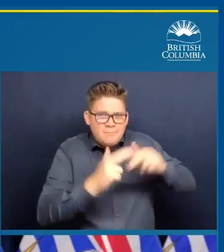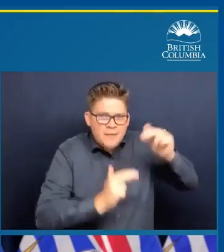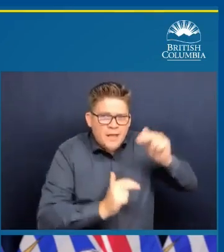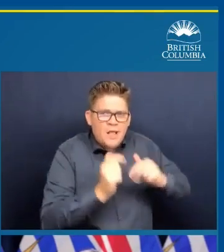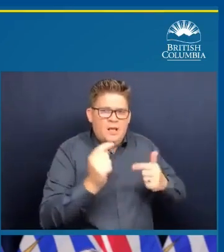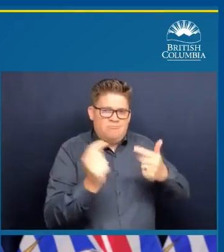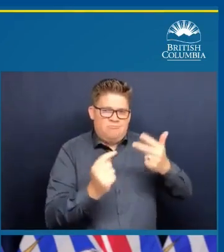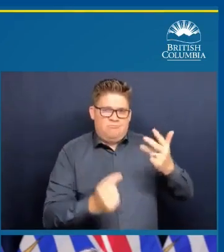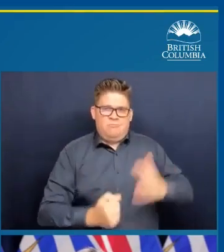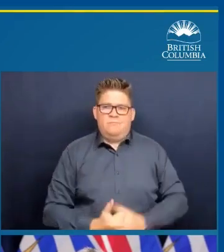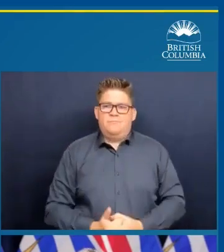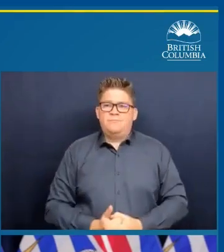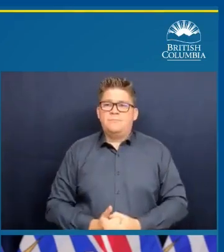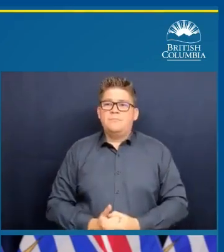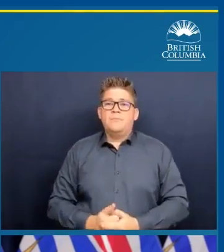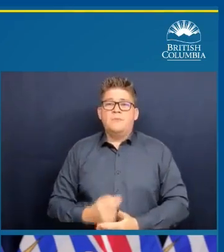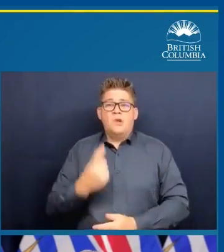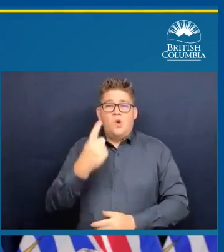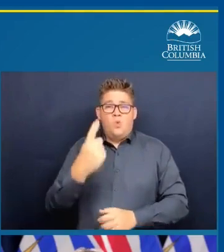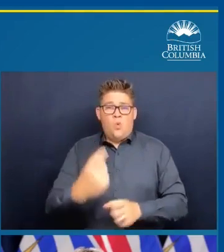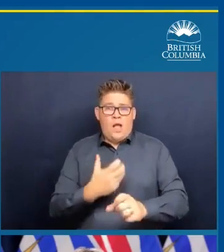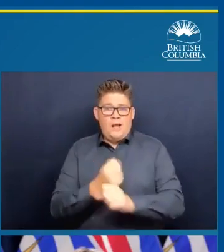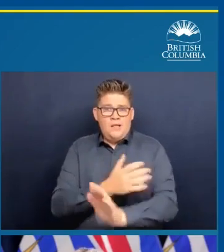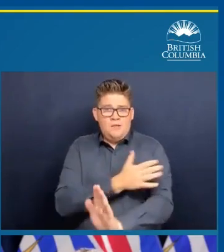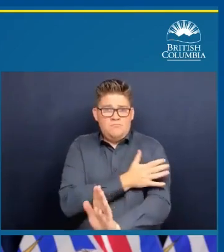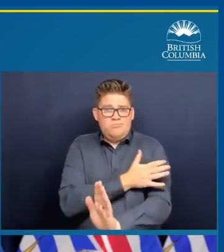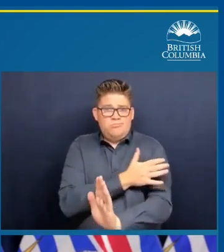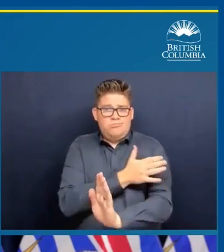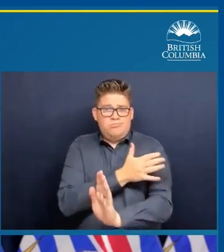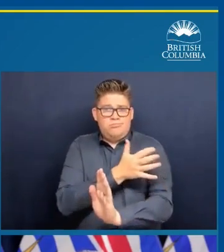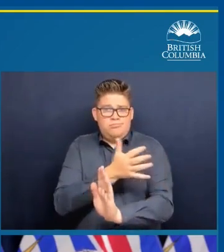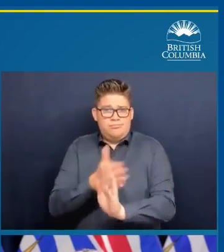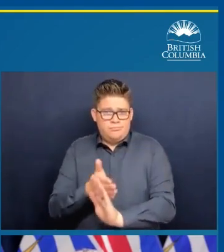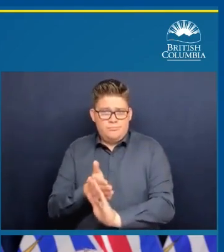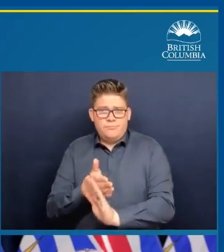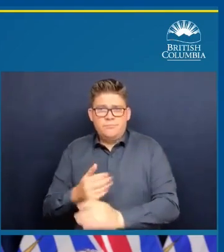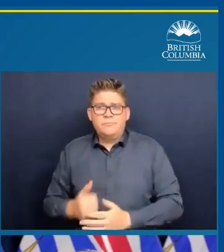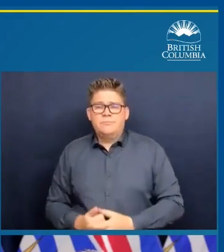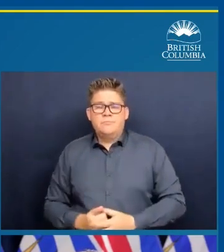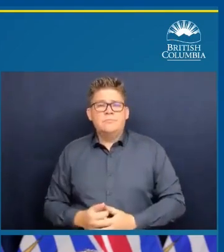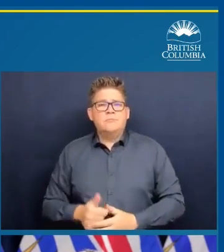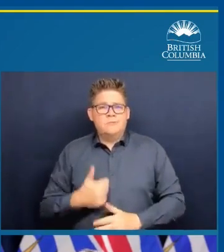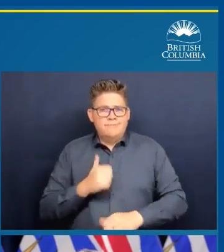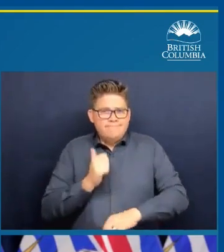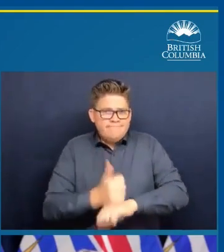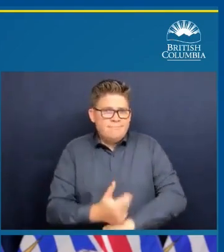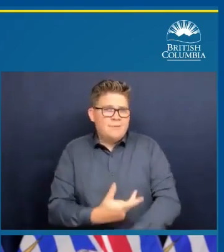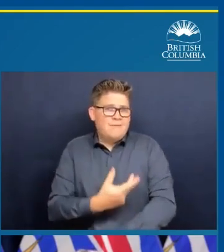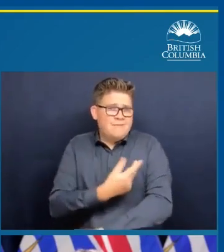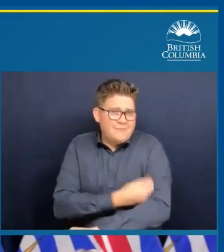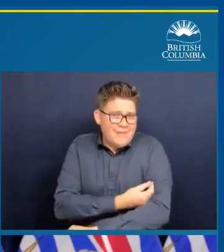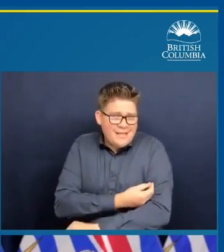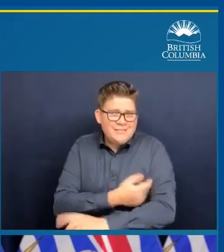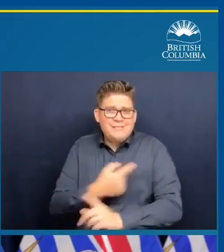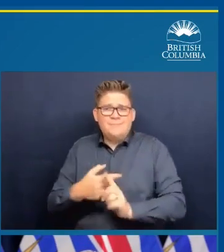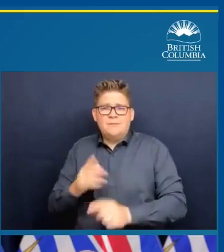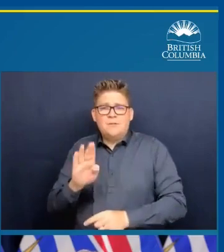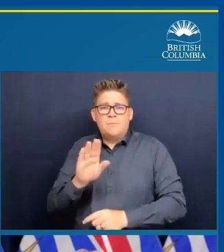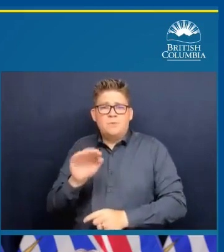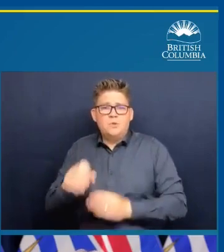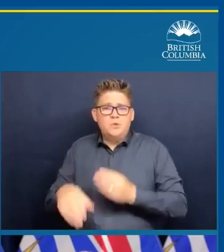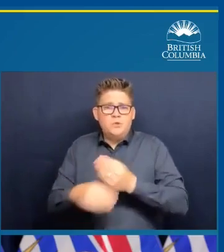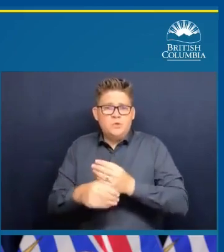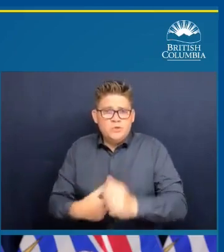have a very high level of immunity against COVID. We have both immunity through vaccinations for influenza and treatments.